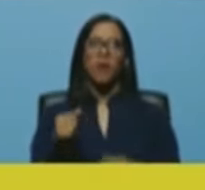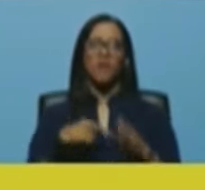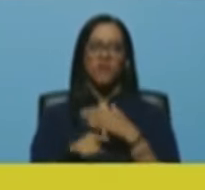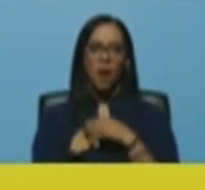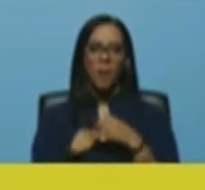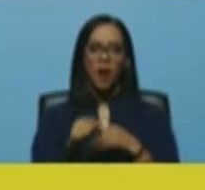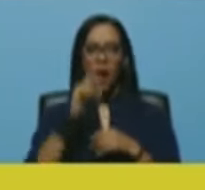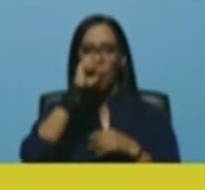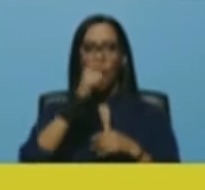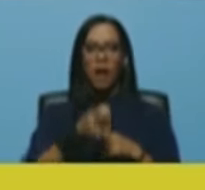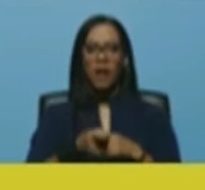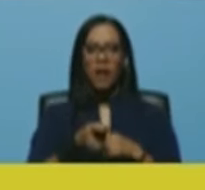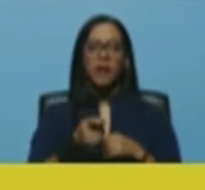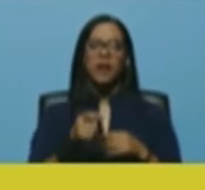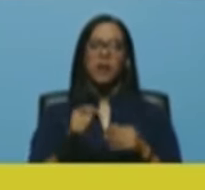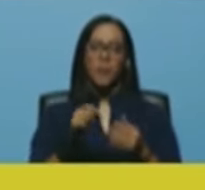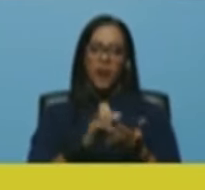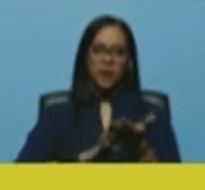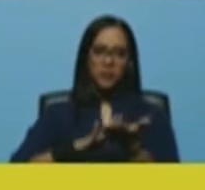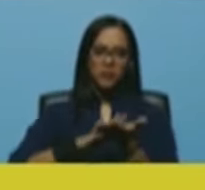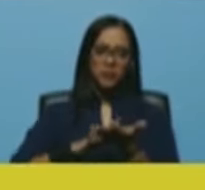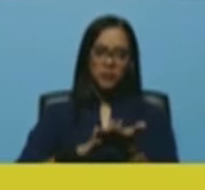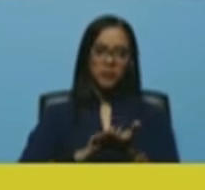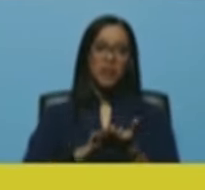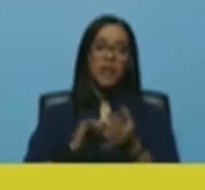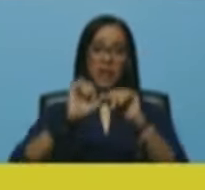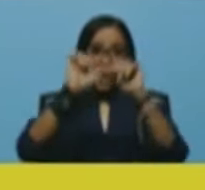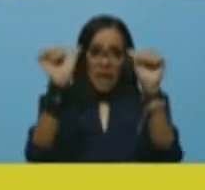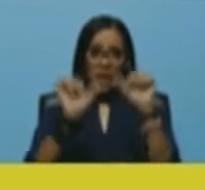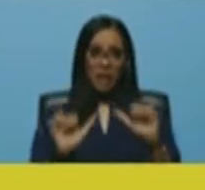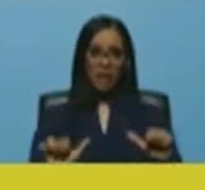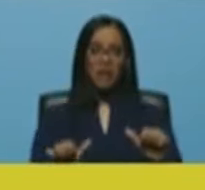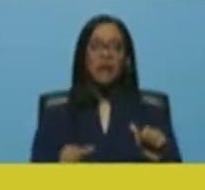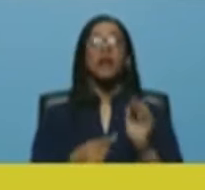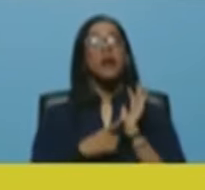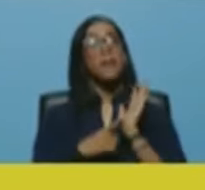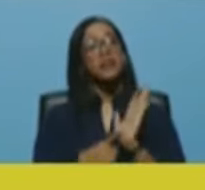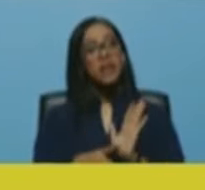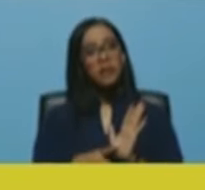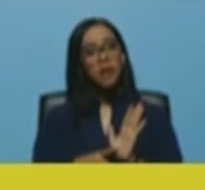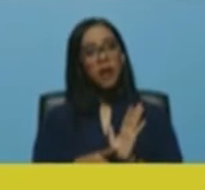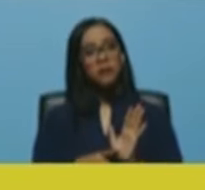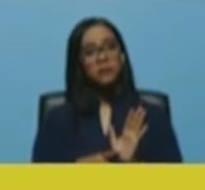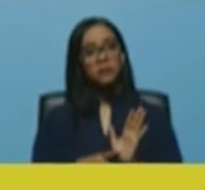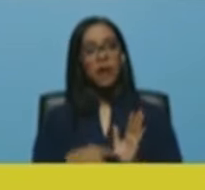a week, we're going to Guanare to recover the